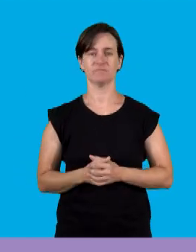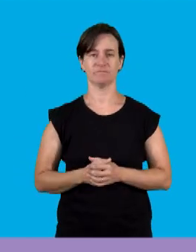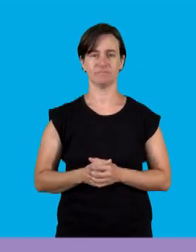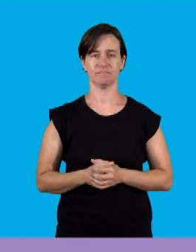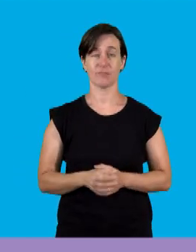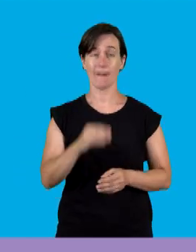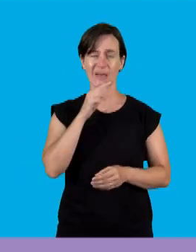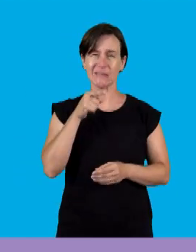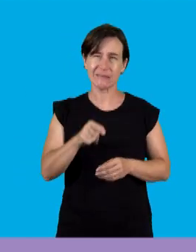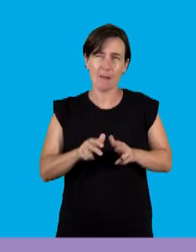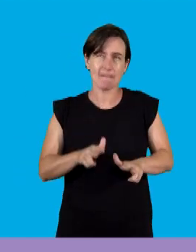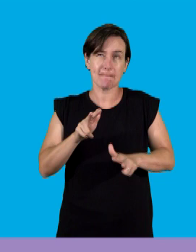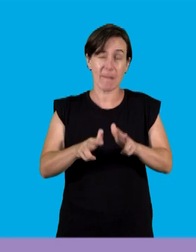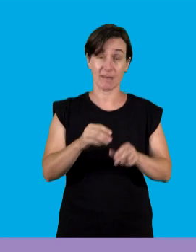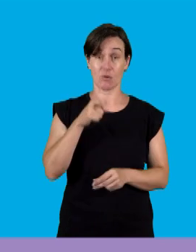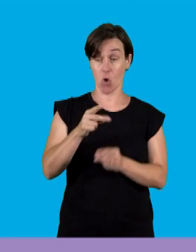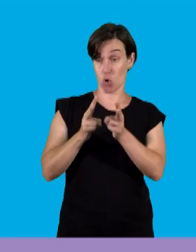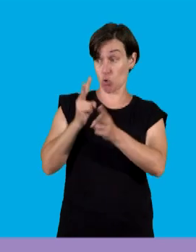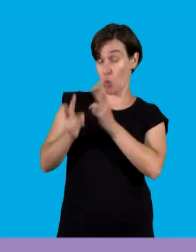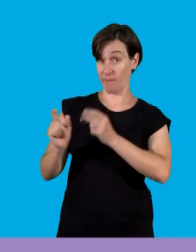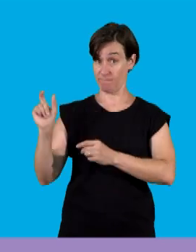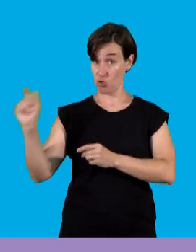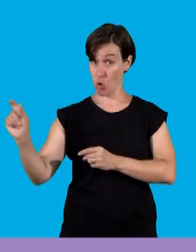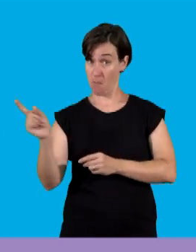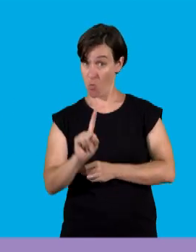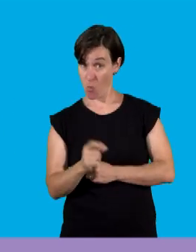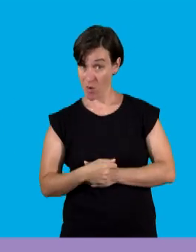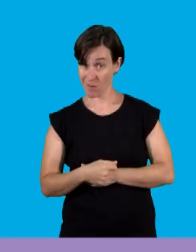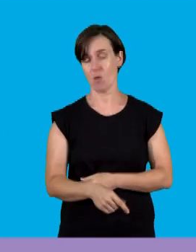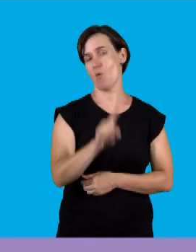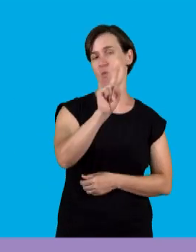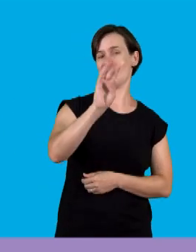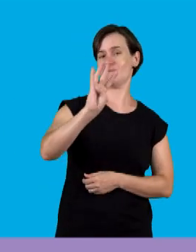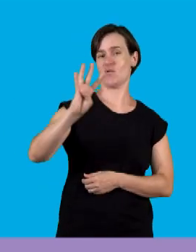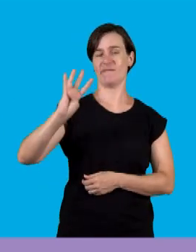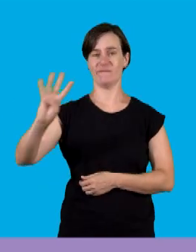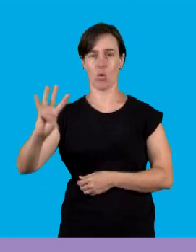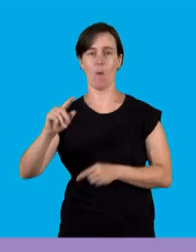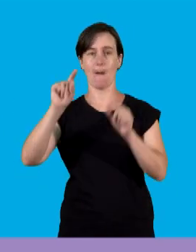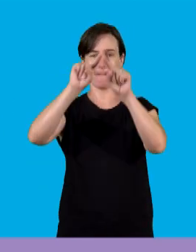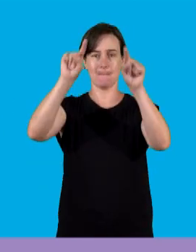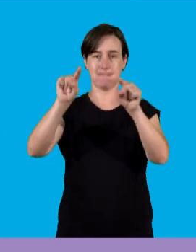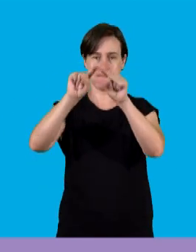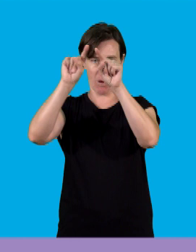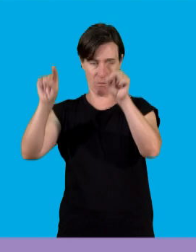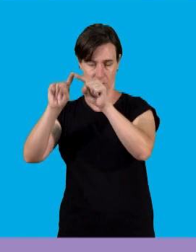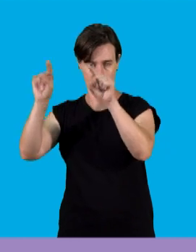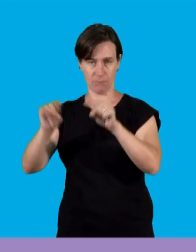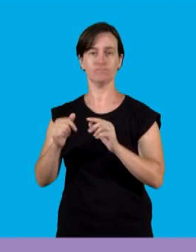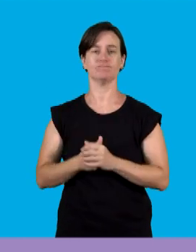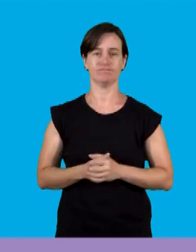144. So in this pattern, the 12th figure is going to have 144